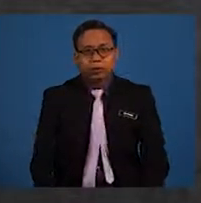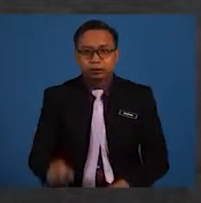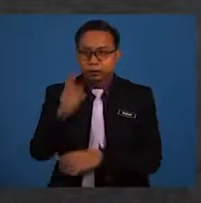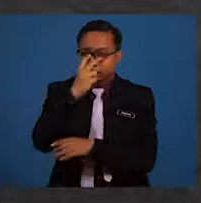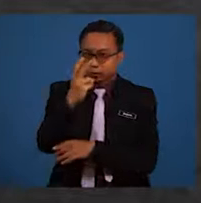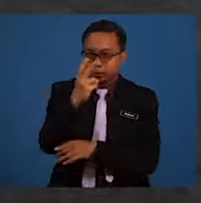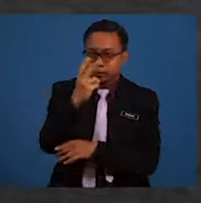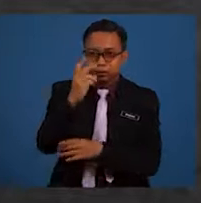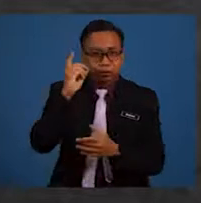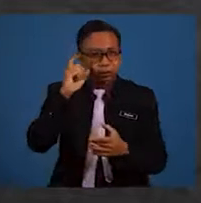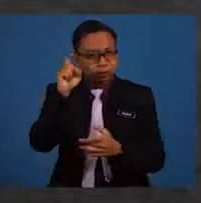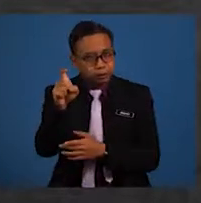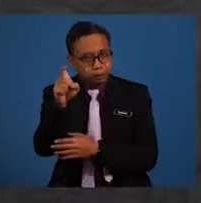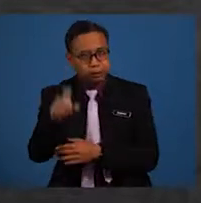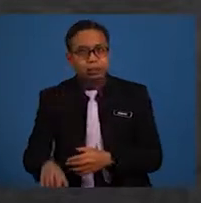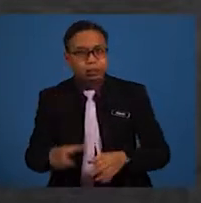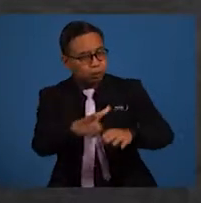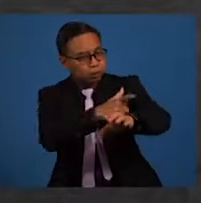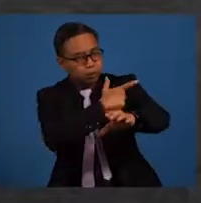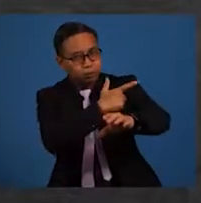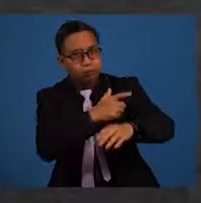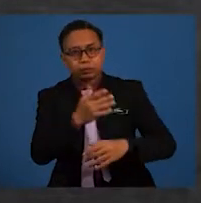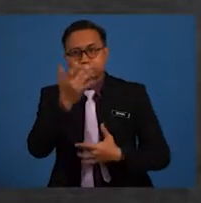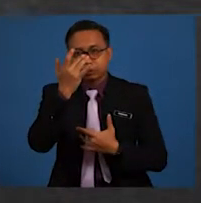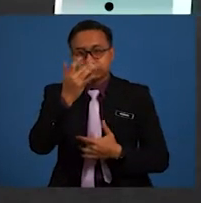doctors have long suspected.